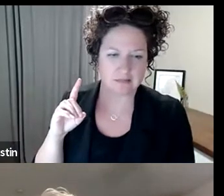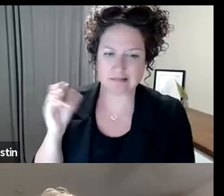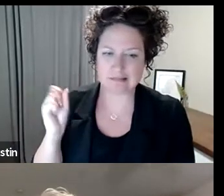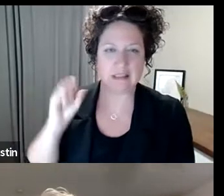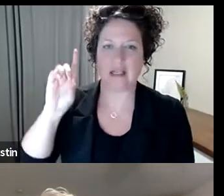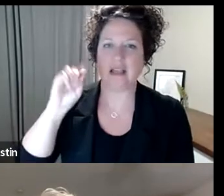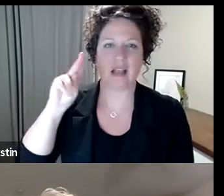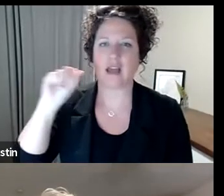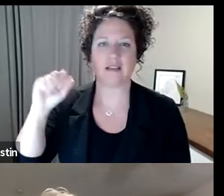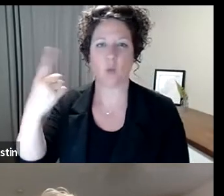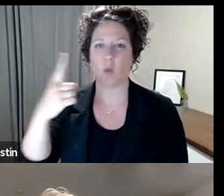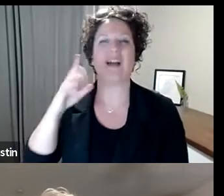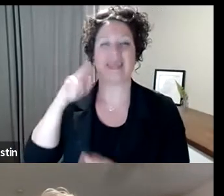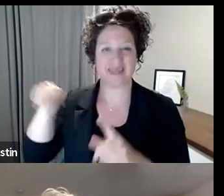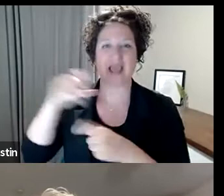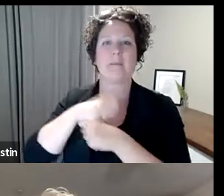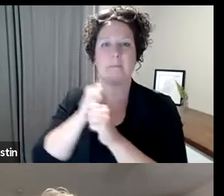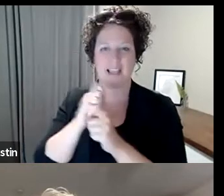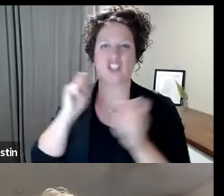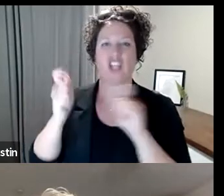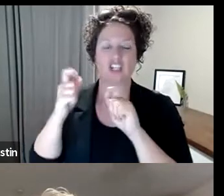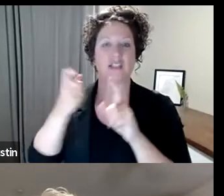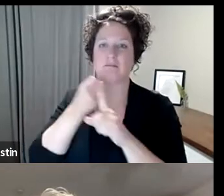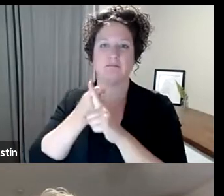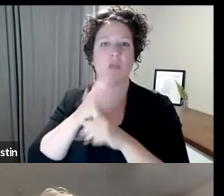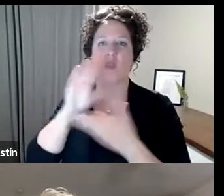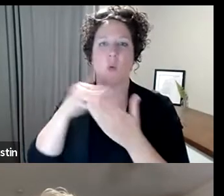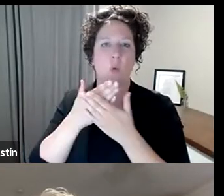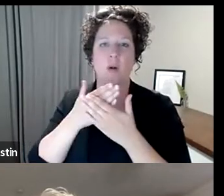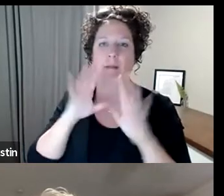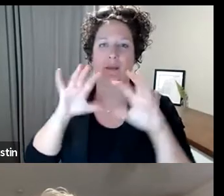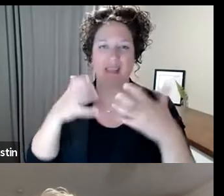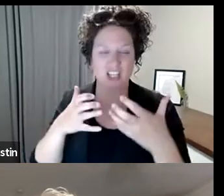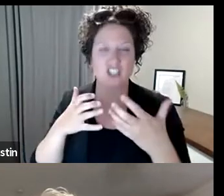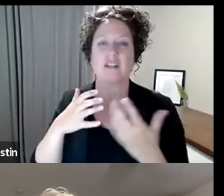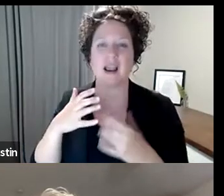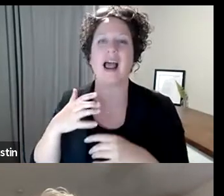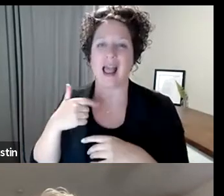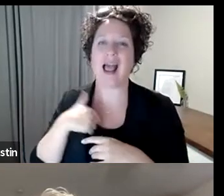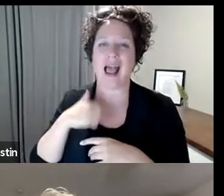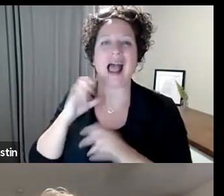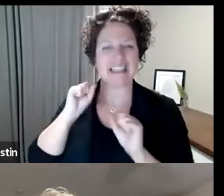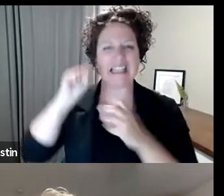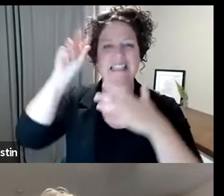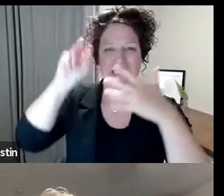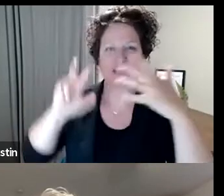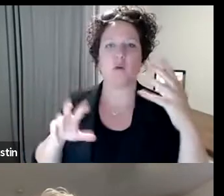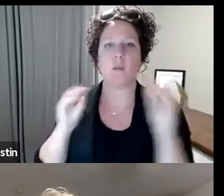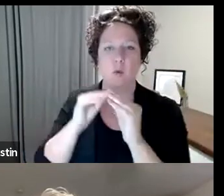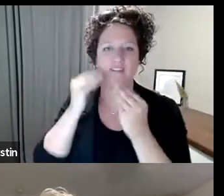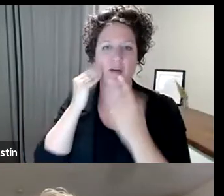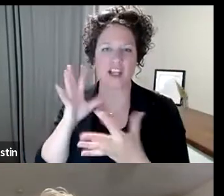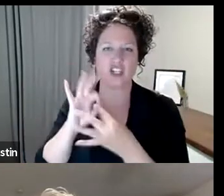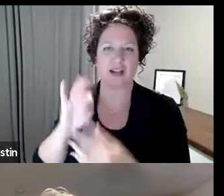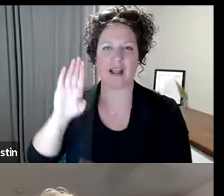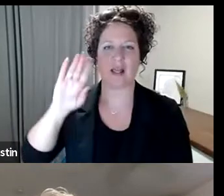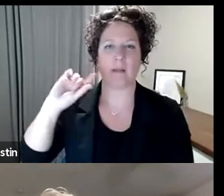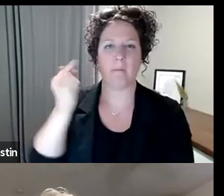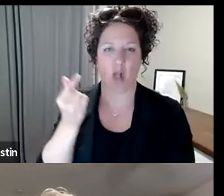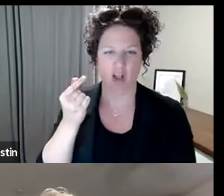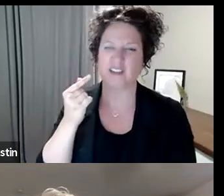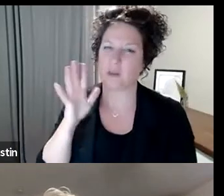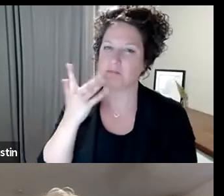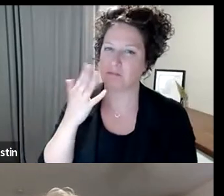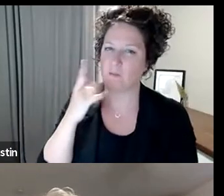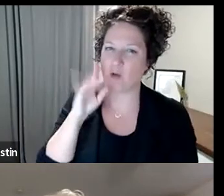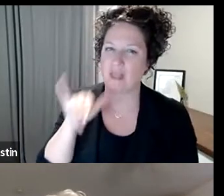that benefited the entire population. I can give you more details, as Hila pointed out, in our blog post. So stay tuned for that.